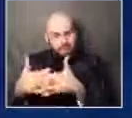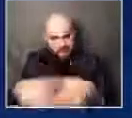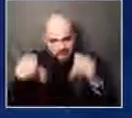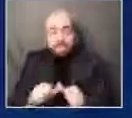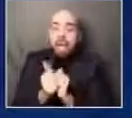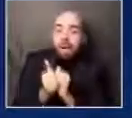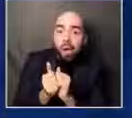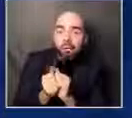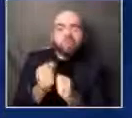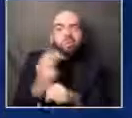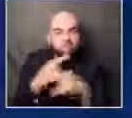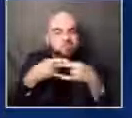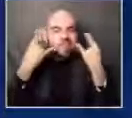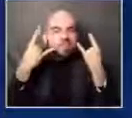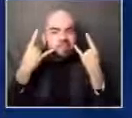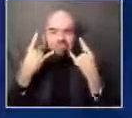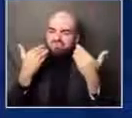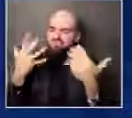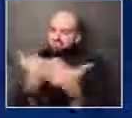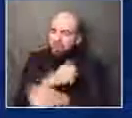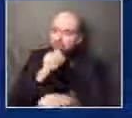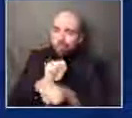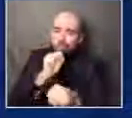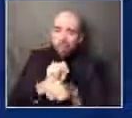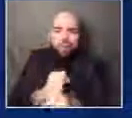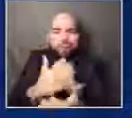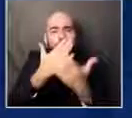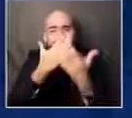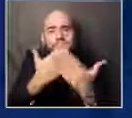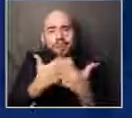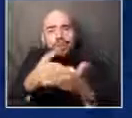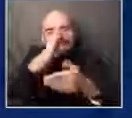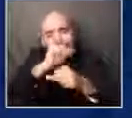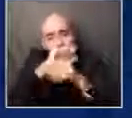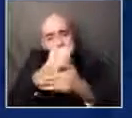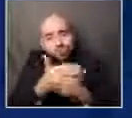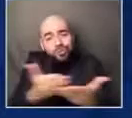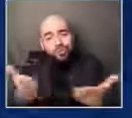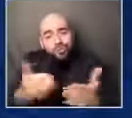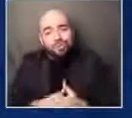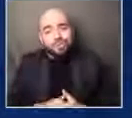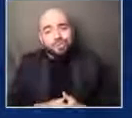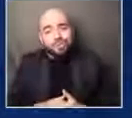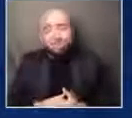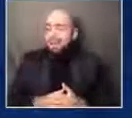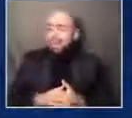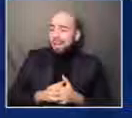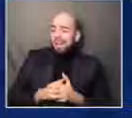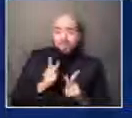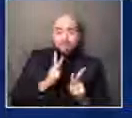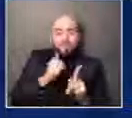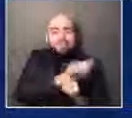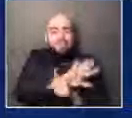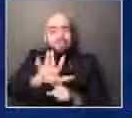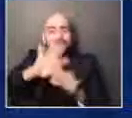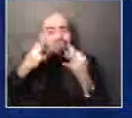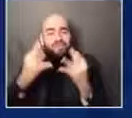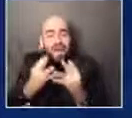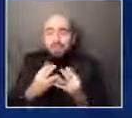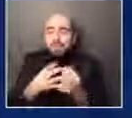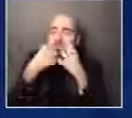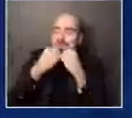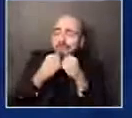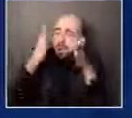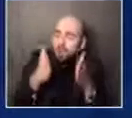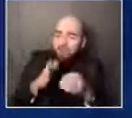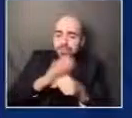work. Thank you. May God bless you. And for all those who've lost somebody, our heart goes out